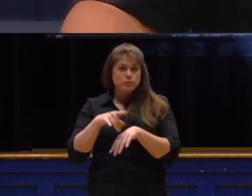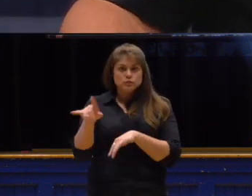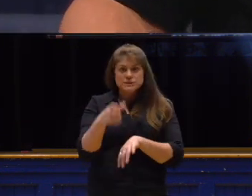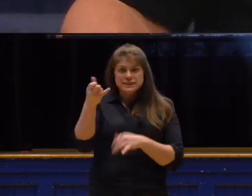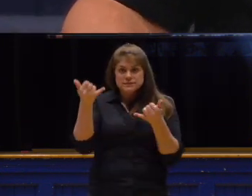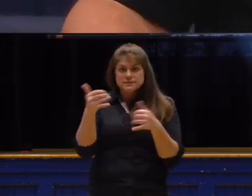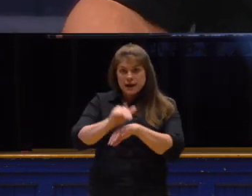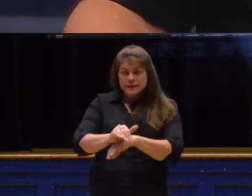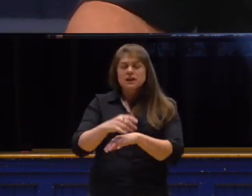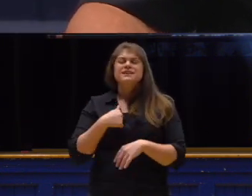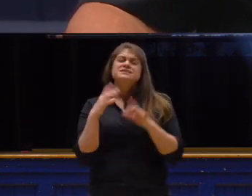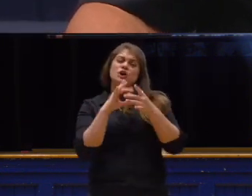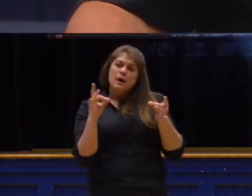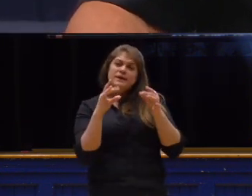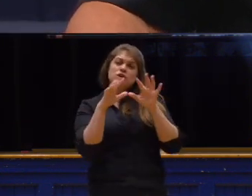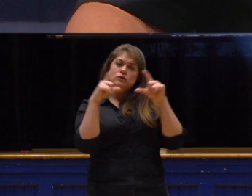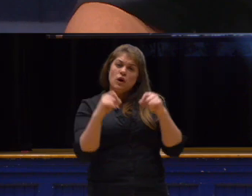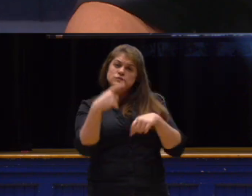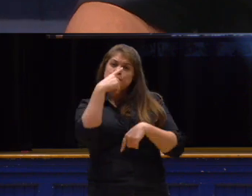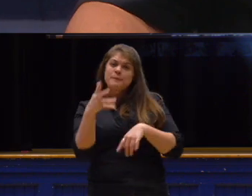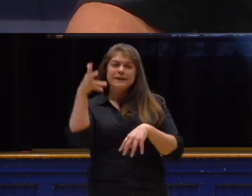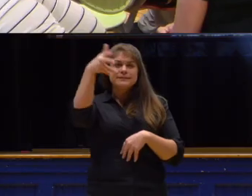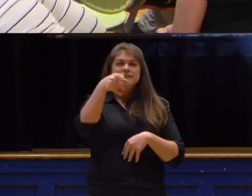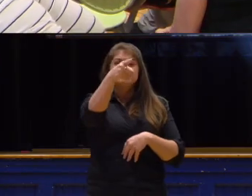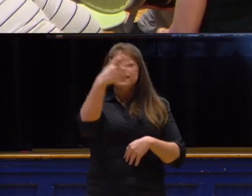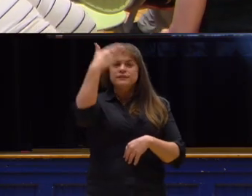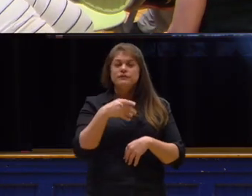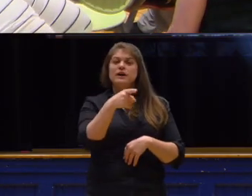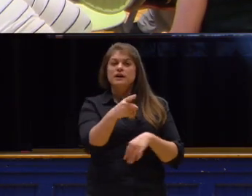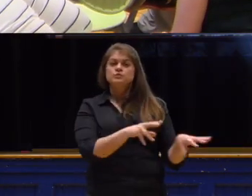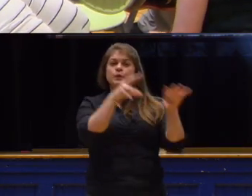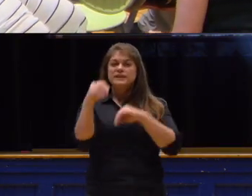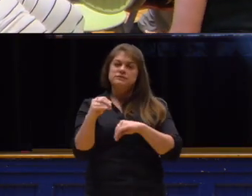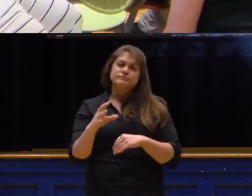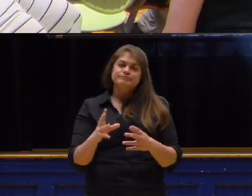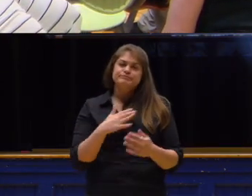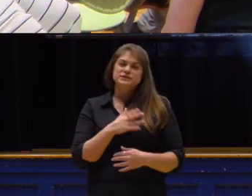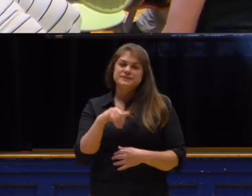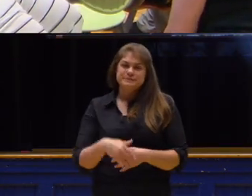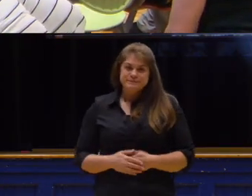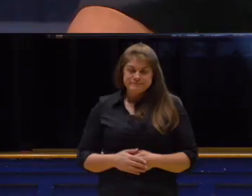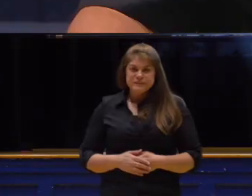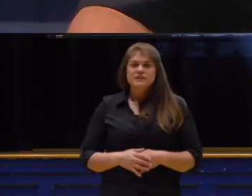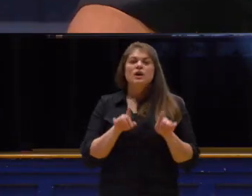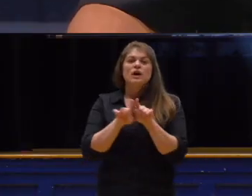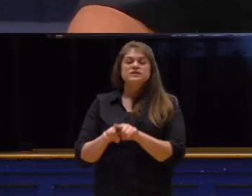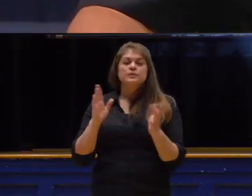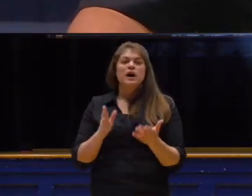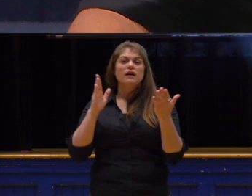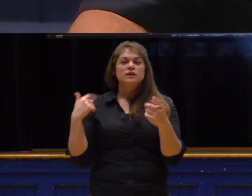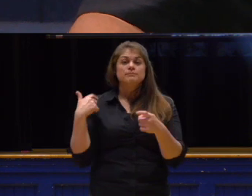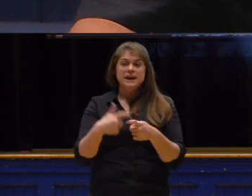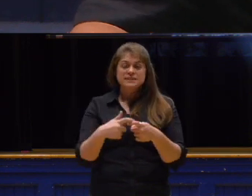if you could please leave any written comments at the front desk upon exiting, that would be great. We also offer Spanish